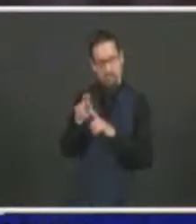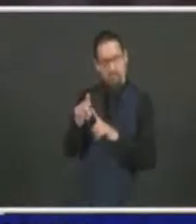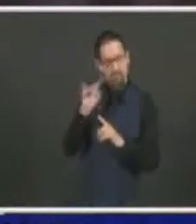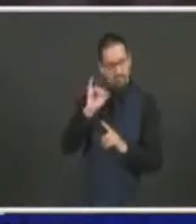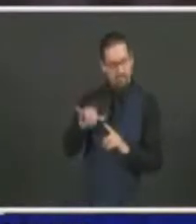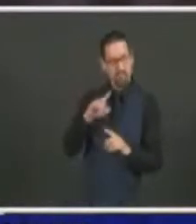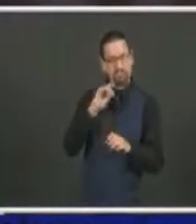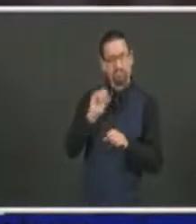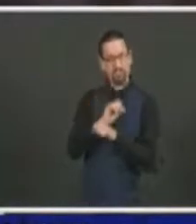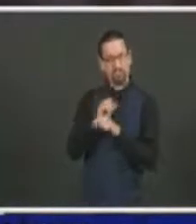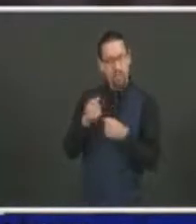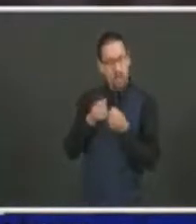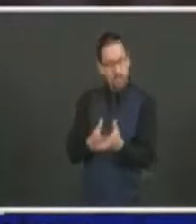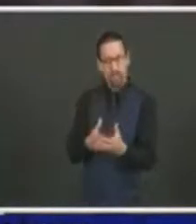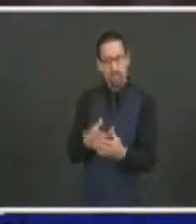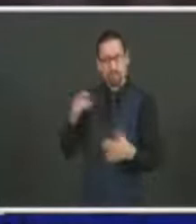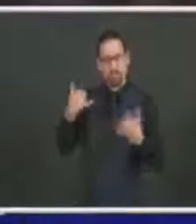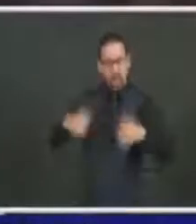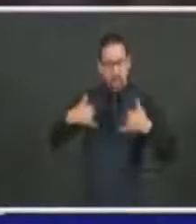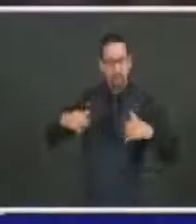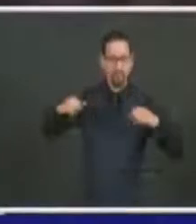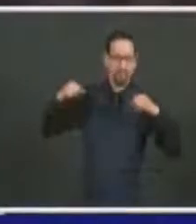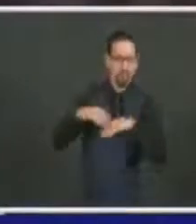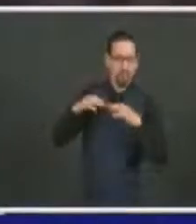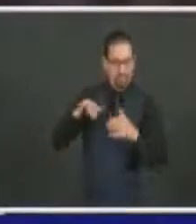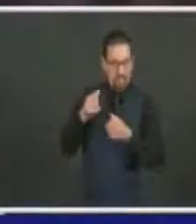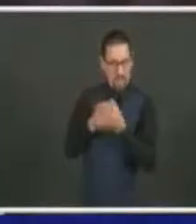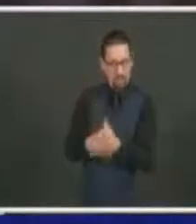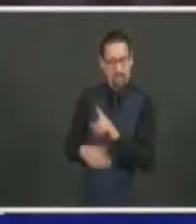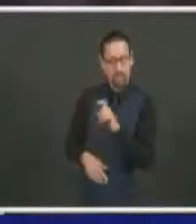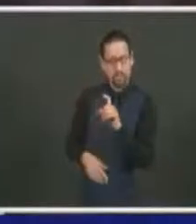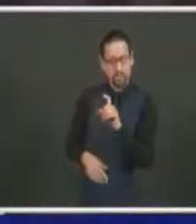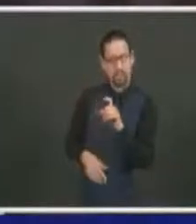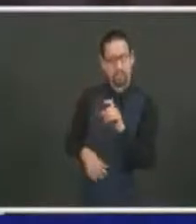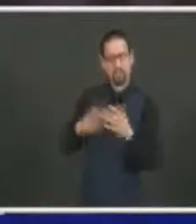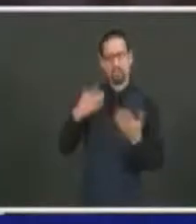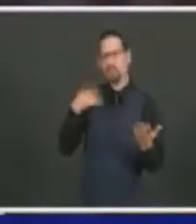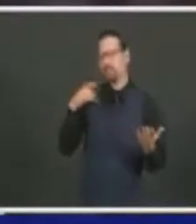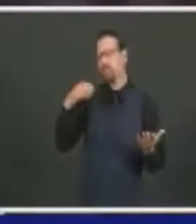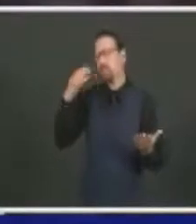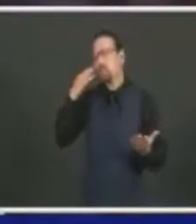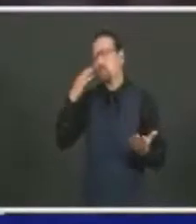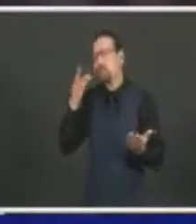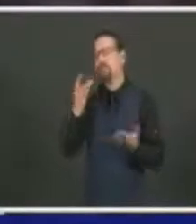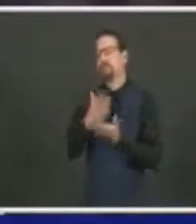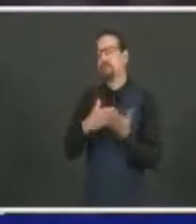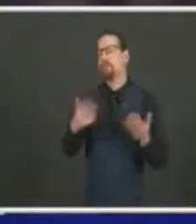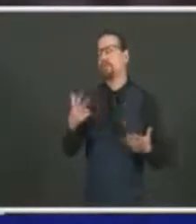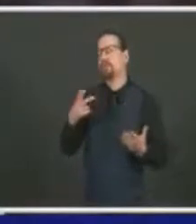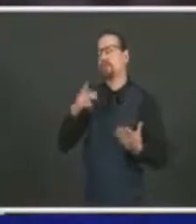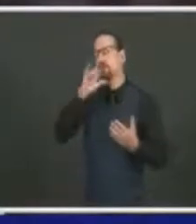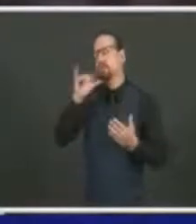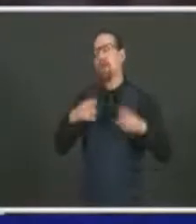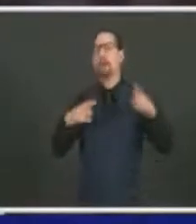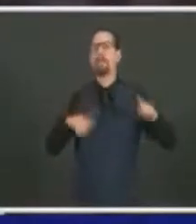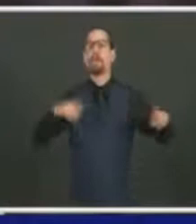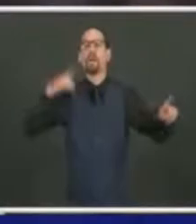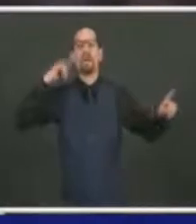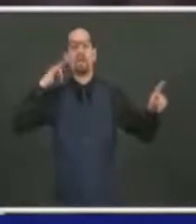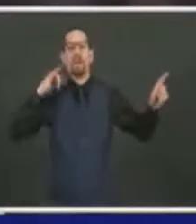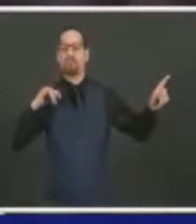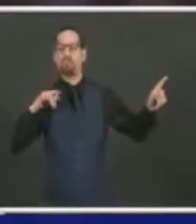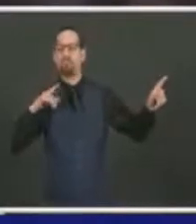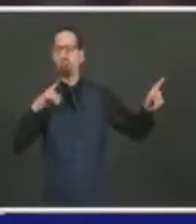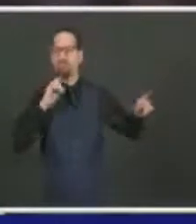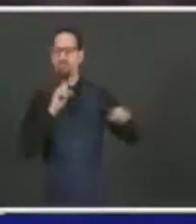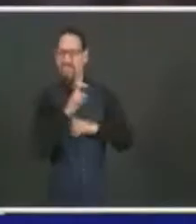that has caused it, or is there still uncertainty as we move to phase 3? What's happening in a state like California that does actually have pretty strict